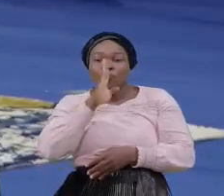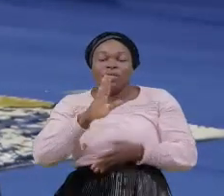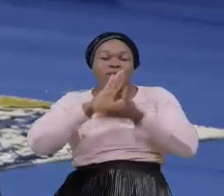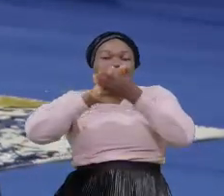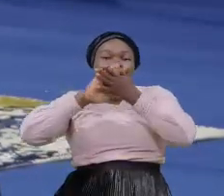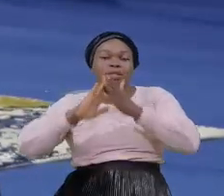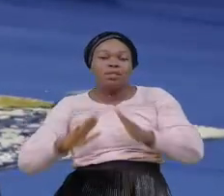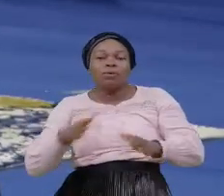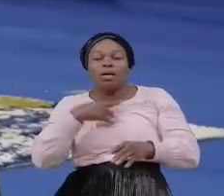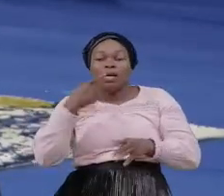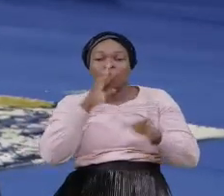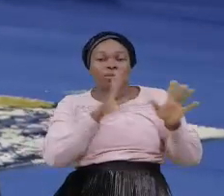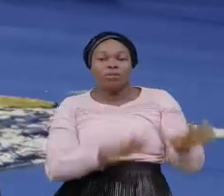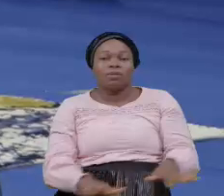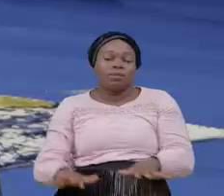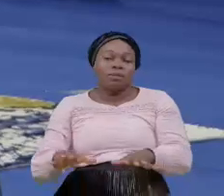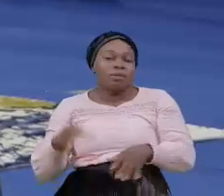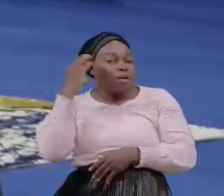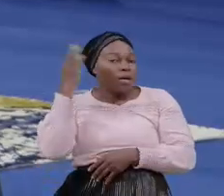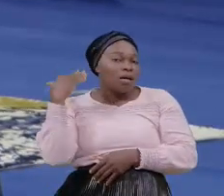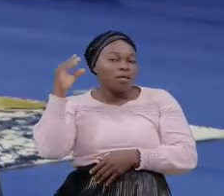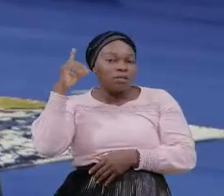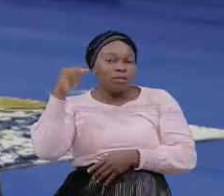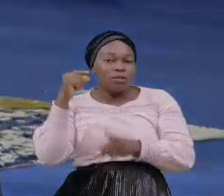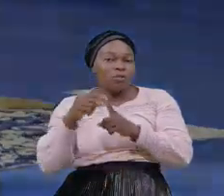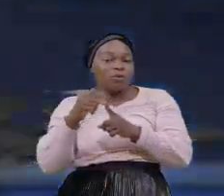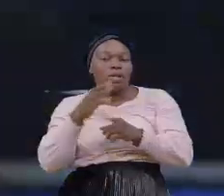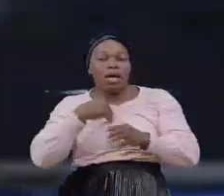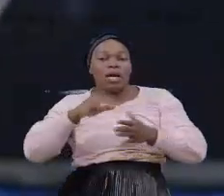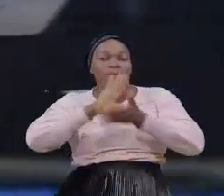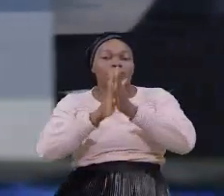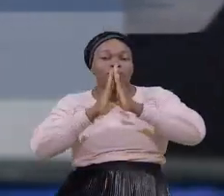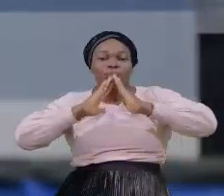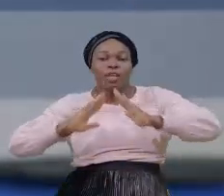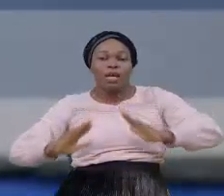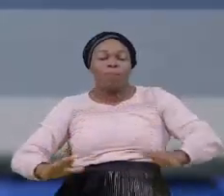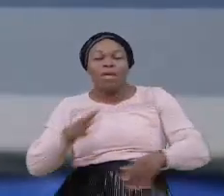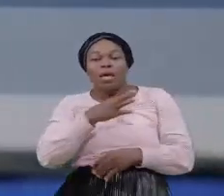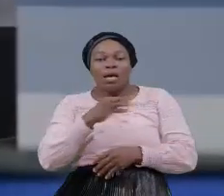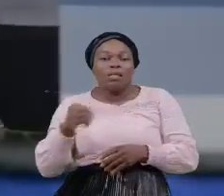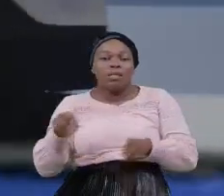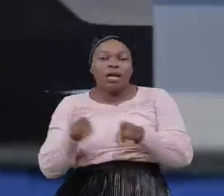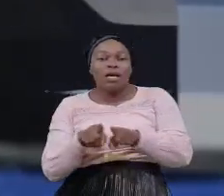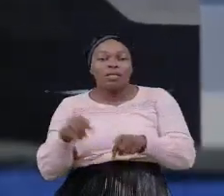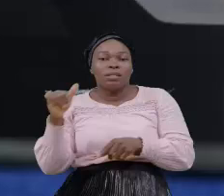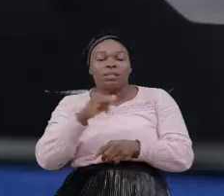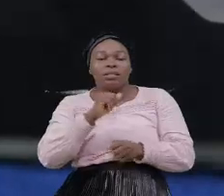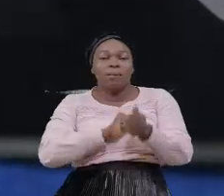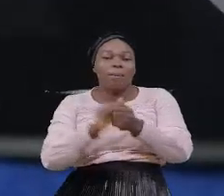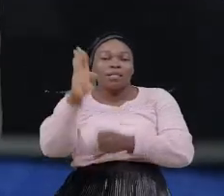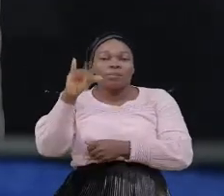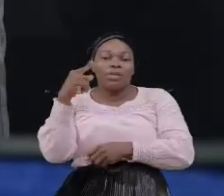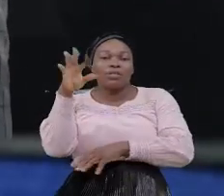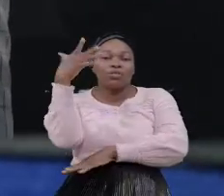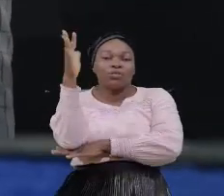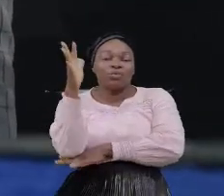word and calmed down. He looked at a tree as they were passing by. No fruit, just spoke the word.